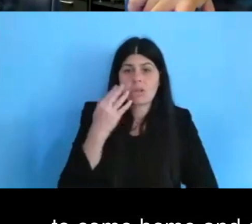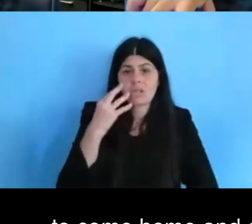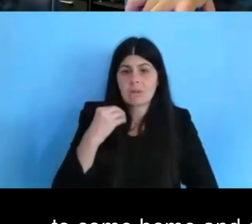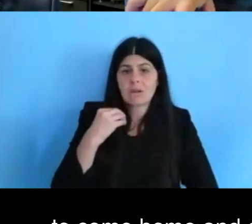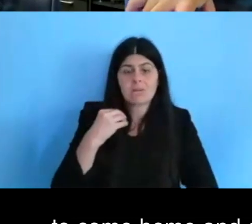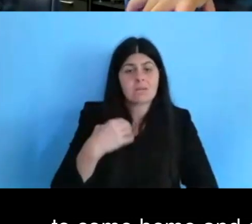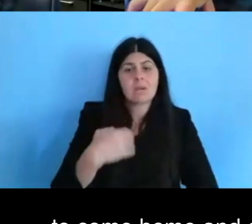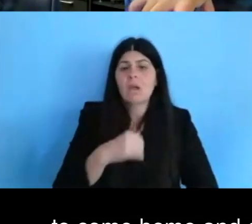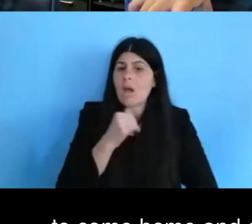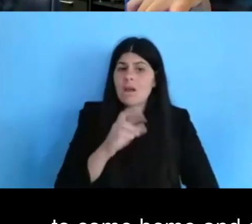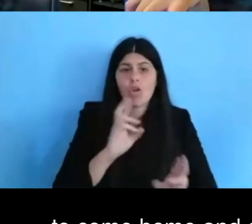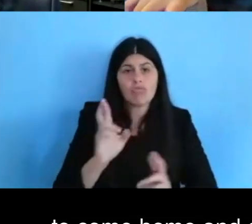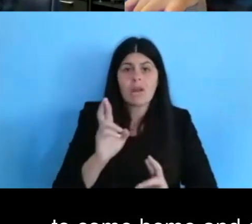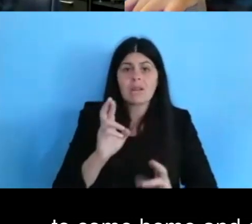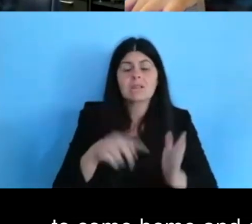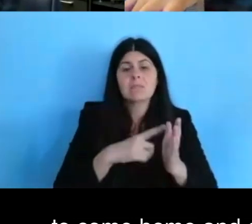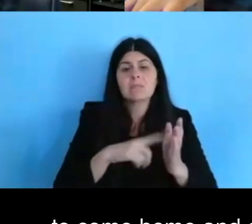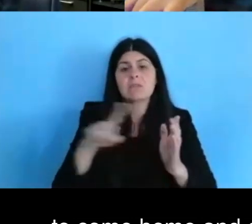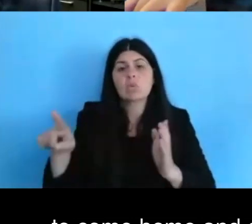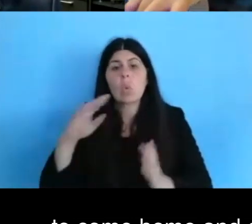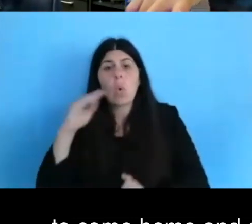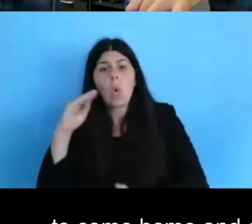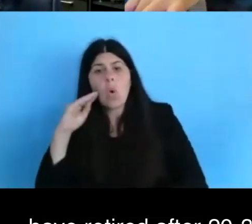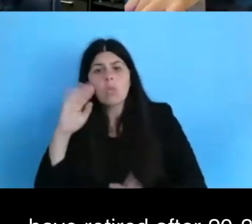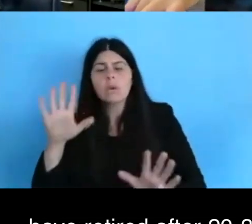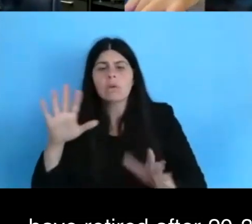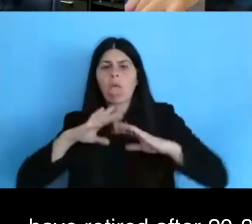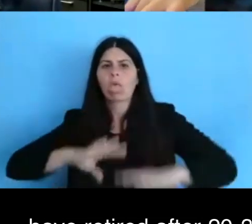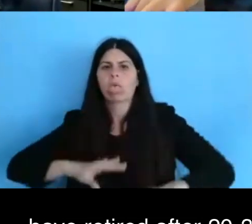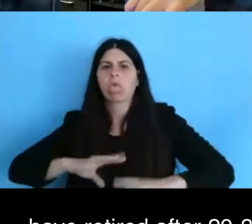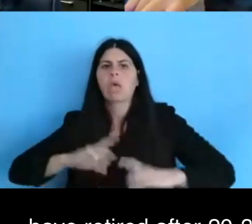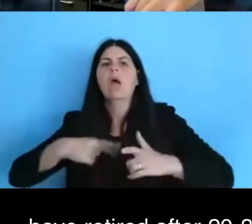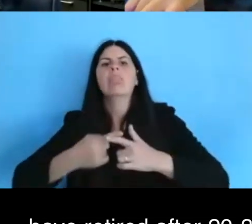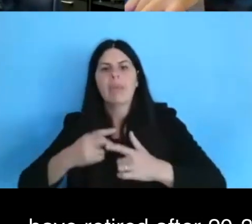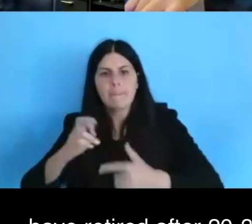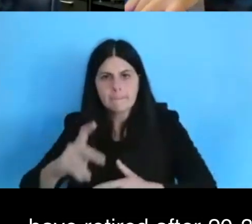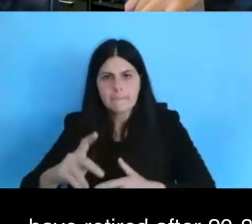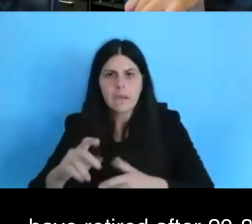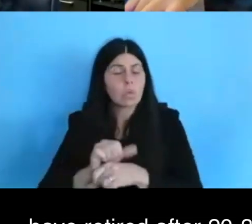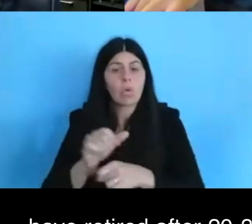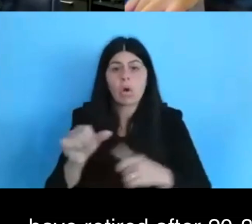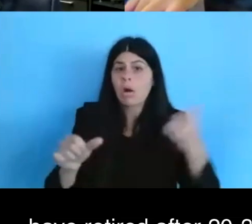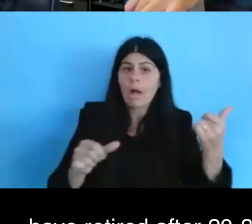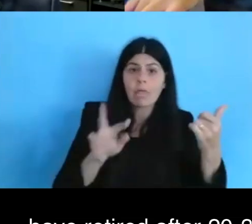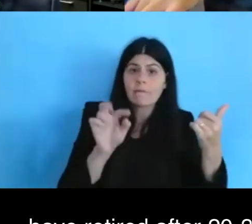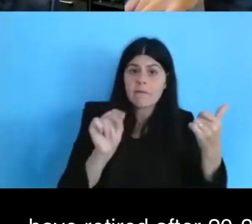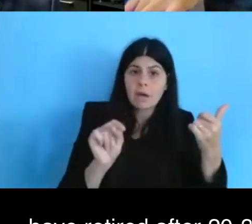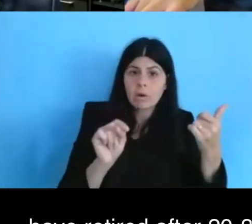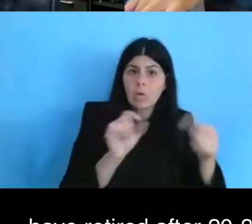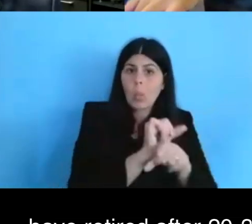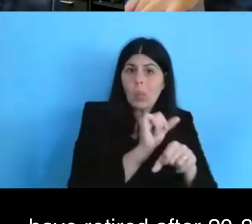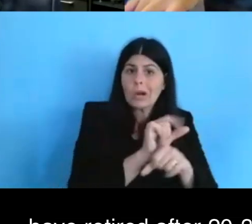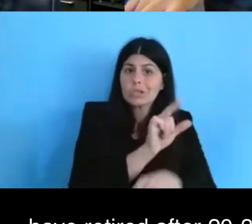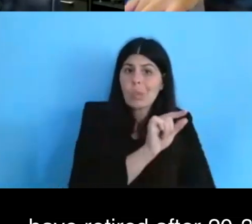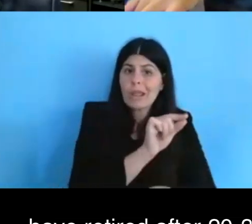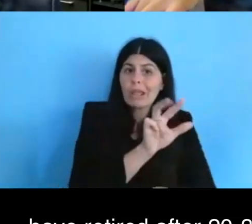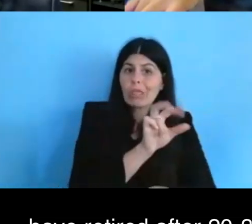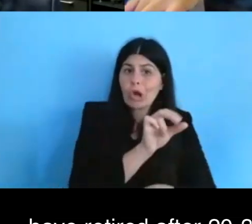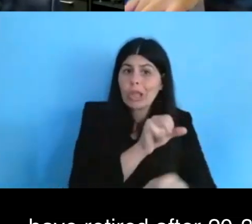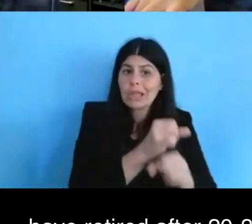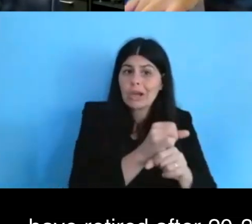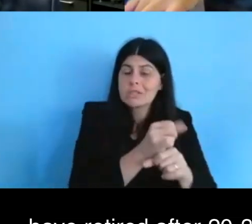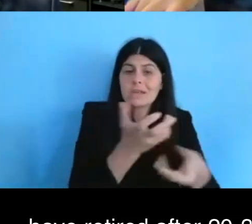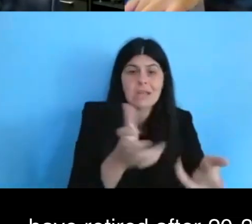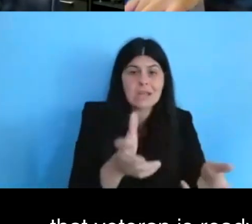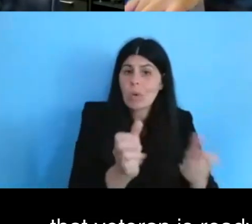home and decompress a little bit, and then they might be ready. Or a veteran might have retired after 20, 30 years, and I never want to work a day again. So it all comes